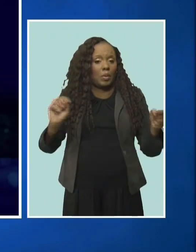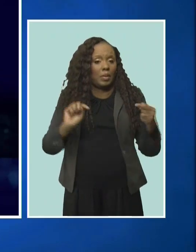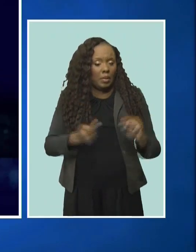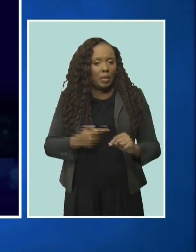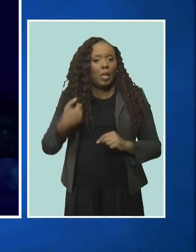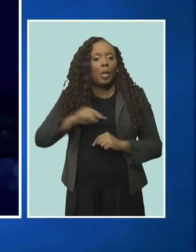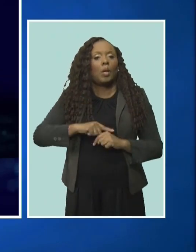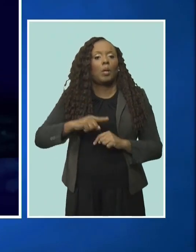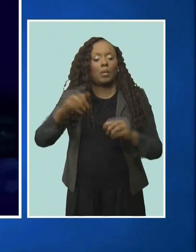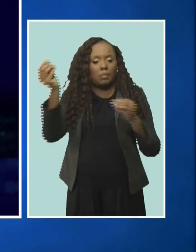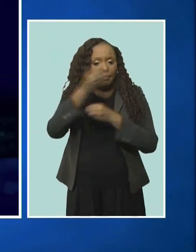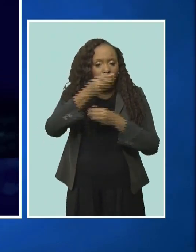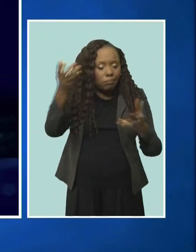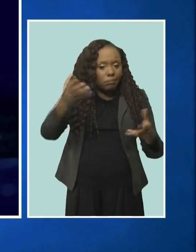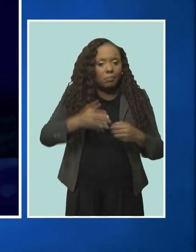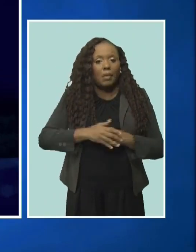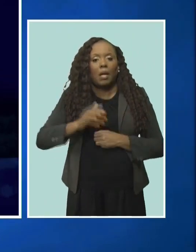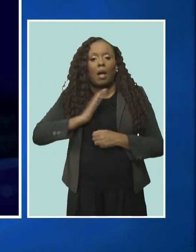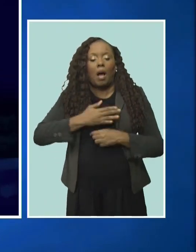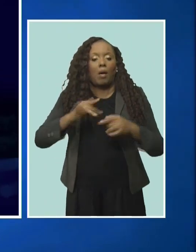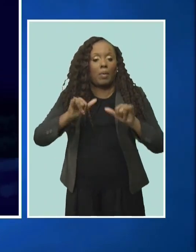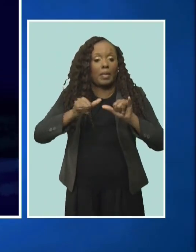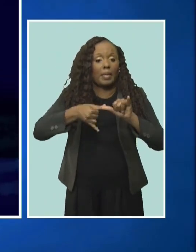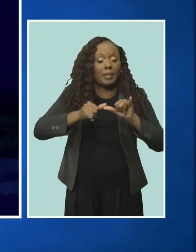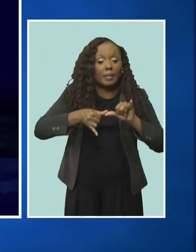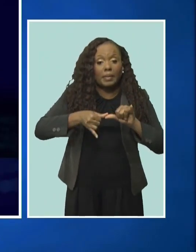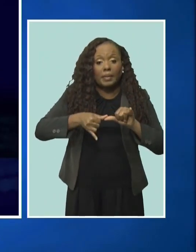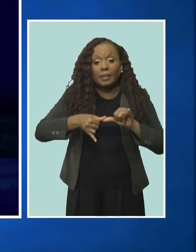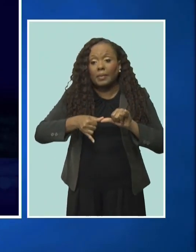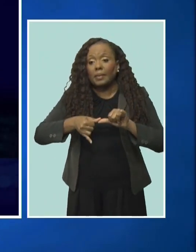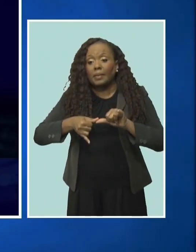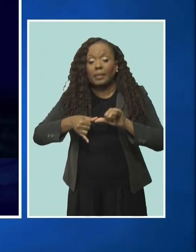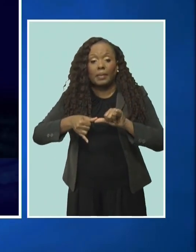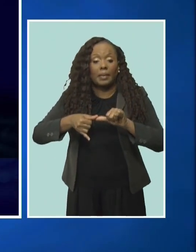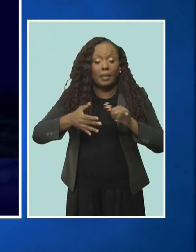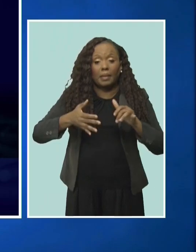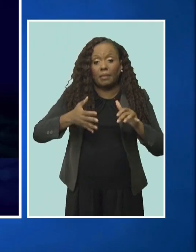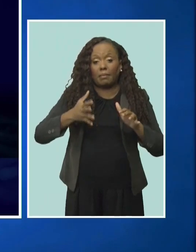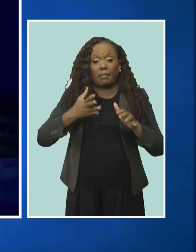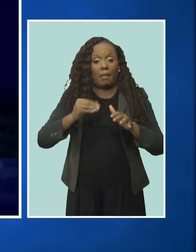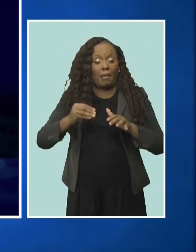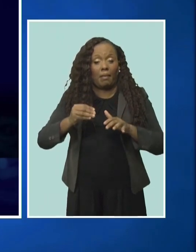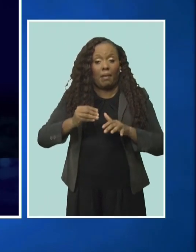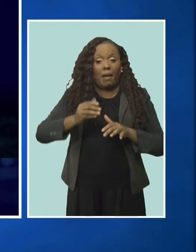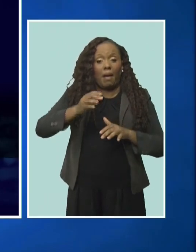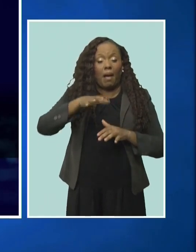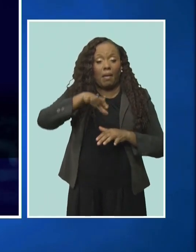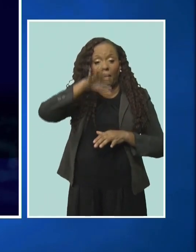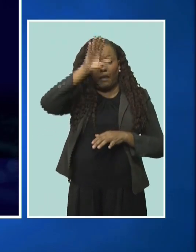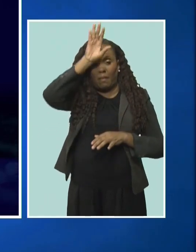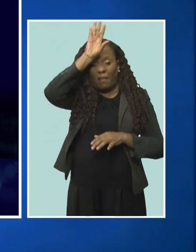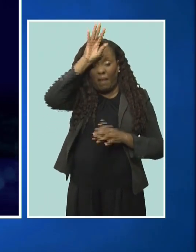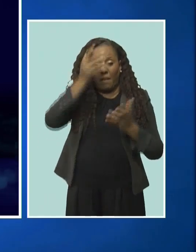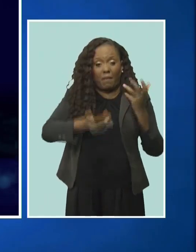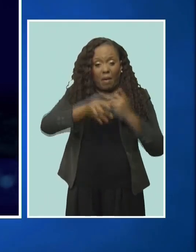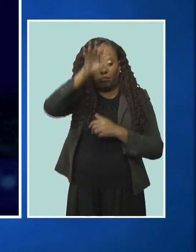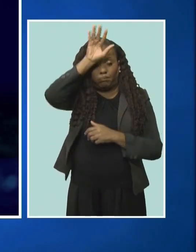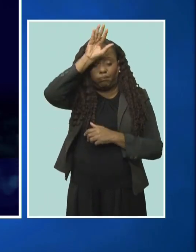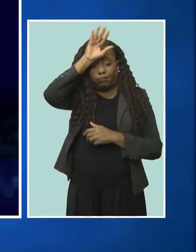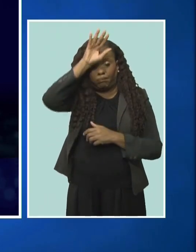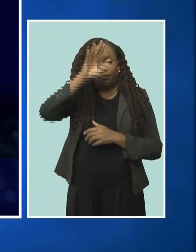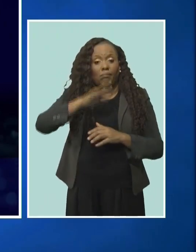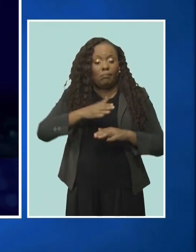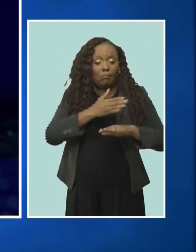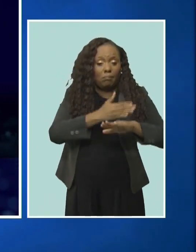Our engineering and fire officials worked to remove the vehicle and clean the area. The runway was then reopened at